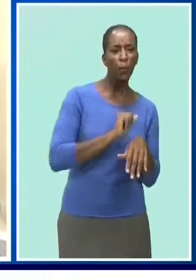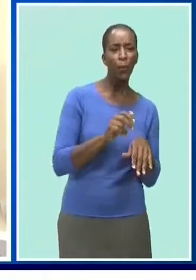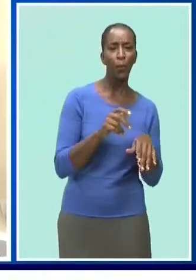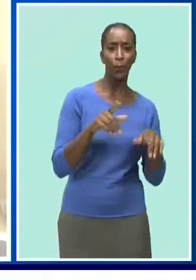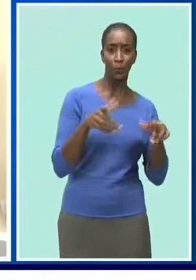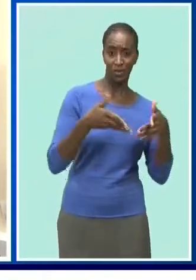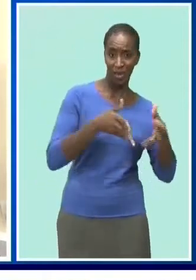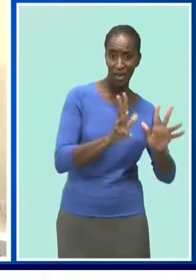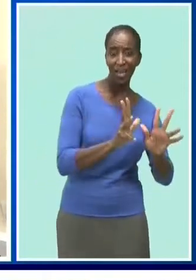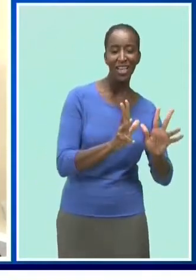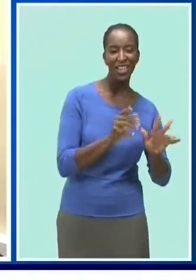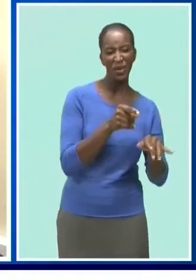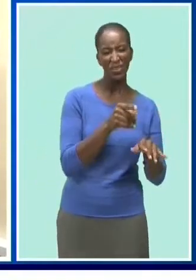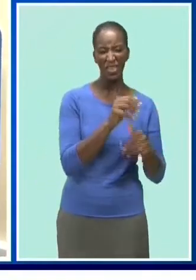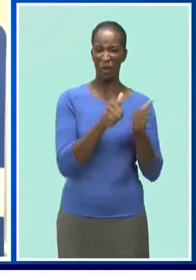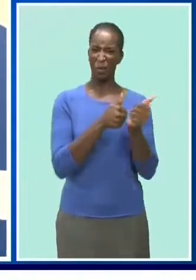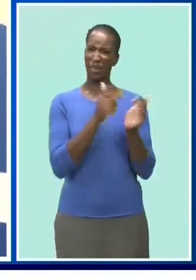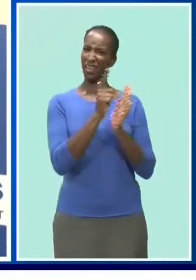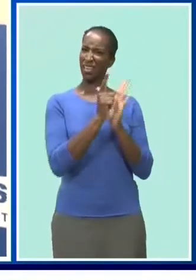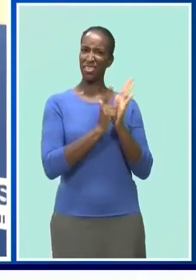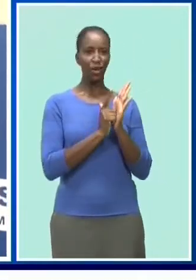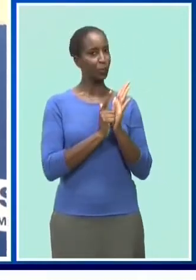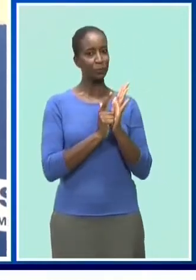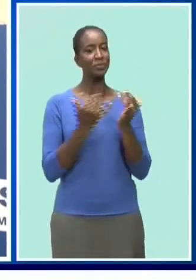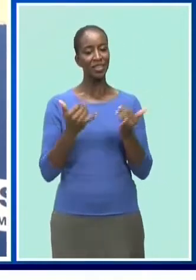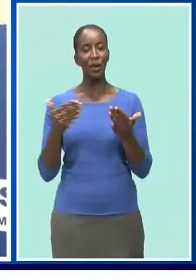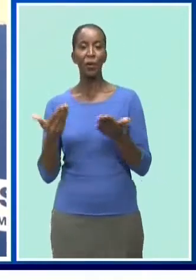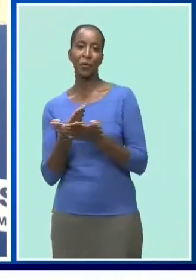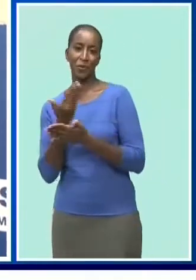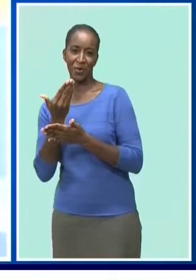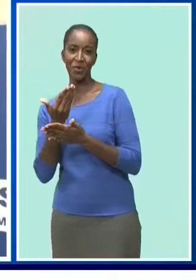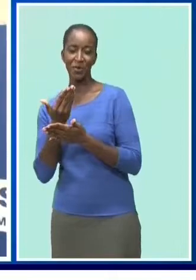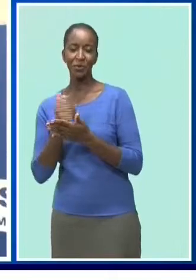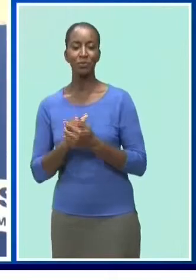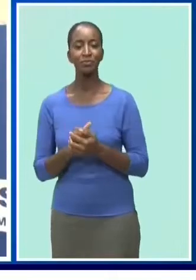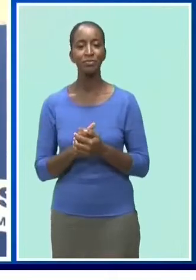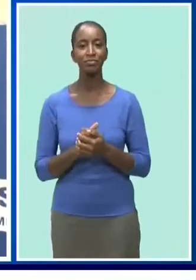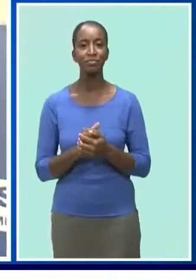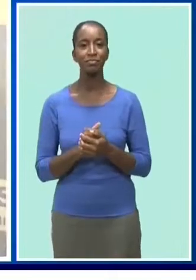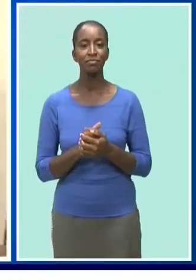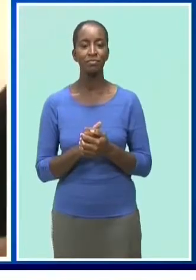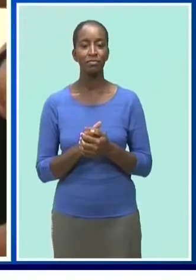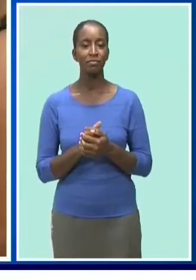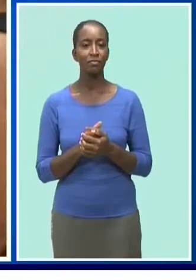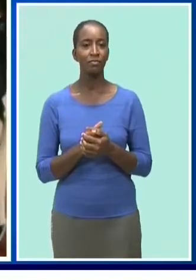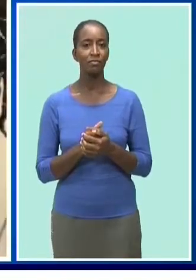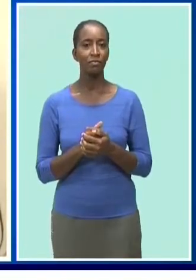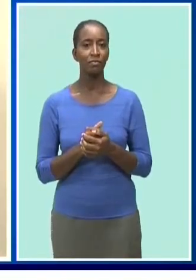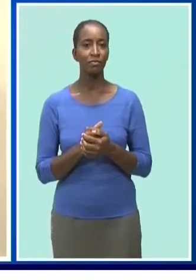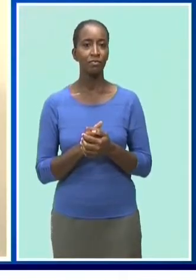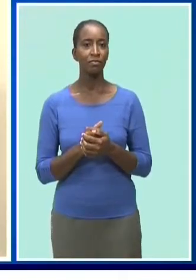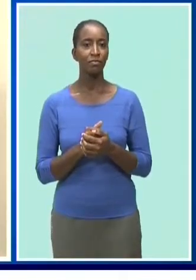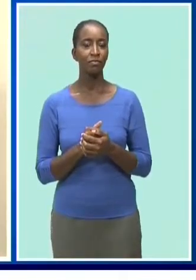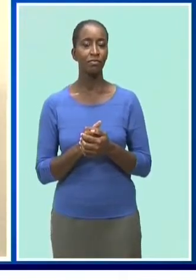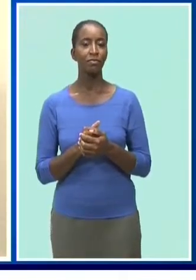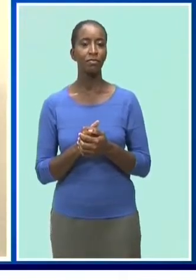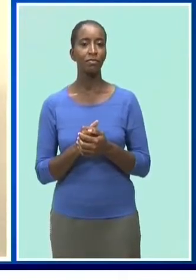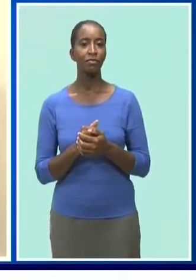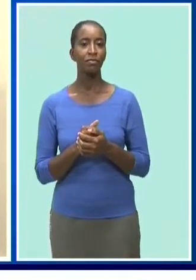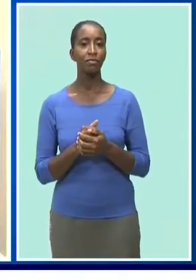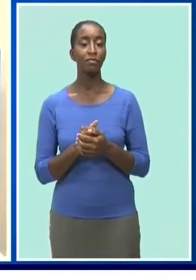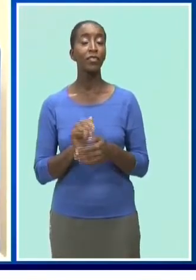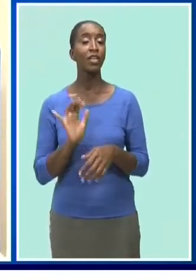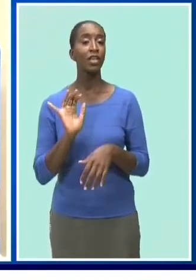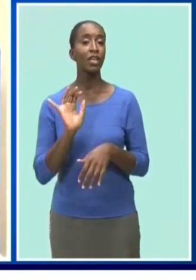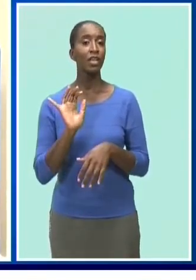Ministry of Transport, Works and Maintenance and the Barbados Licensing Authority. Operations Manager Rosanna Tudor says the process